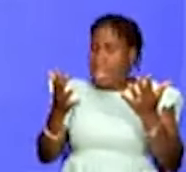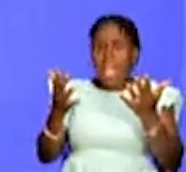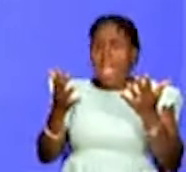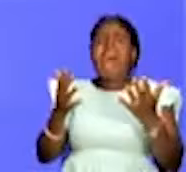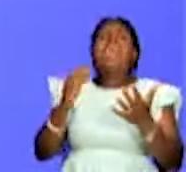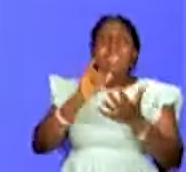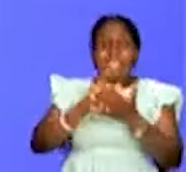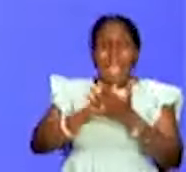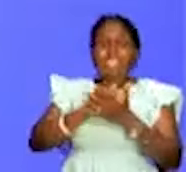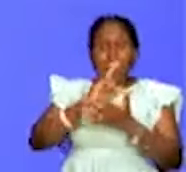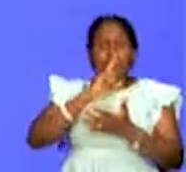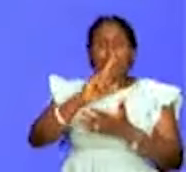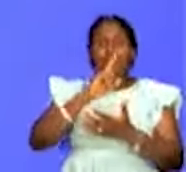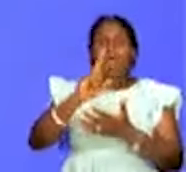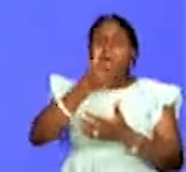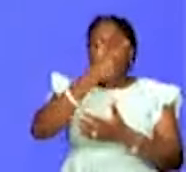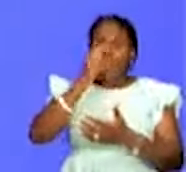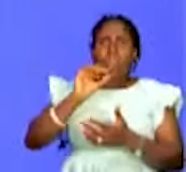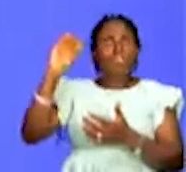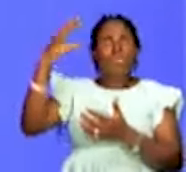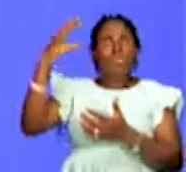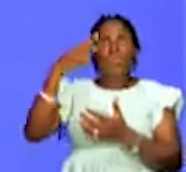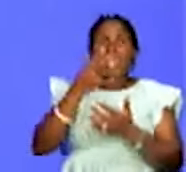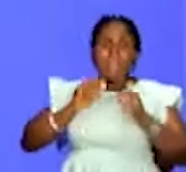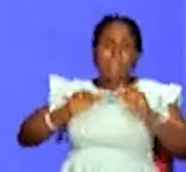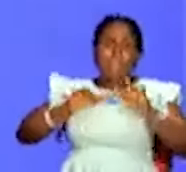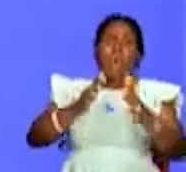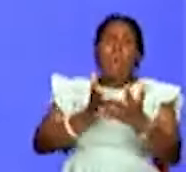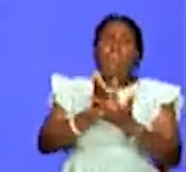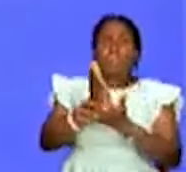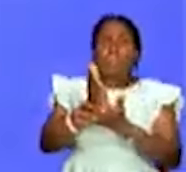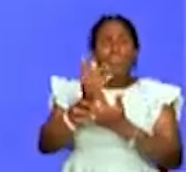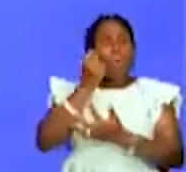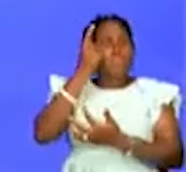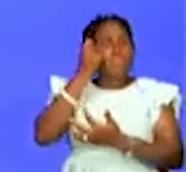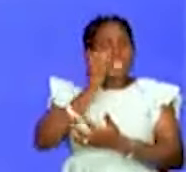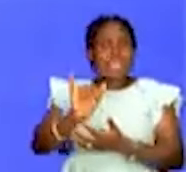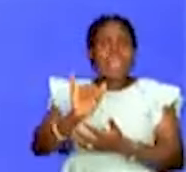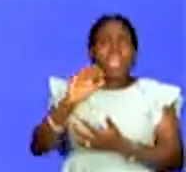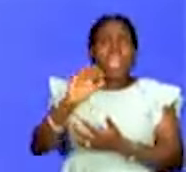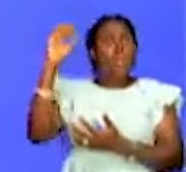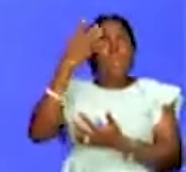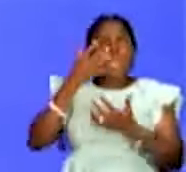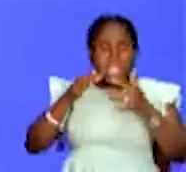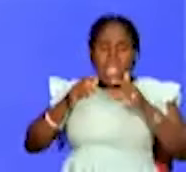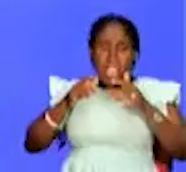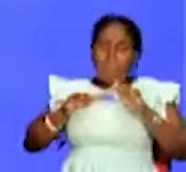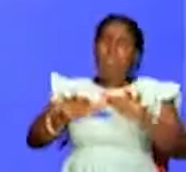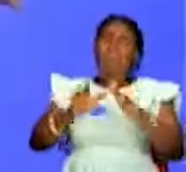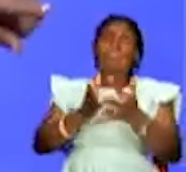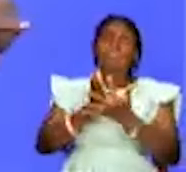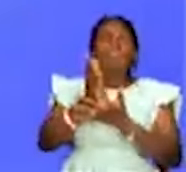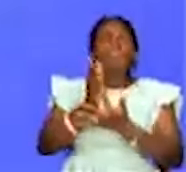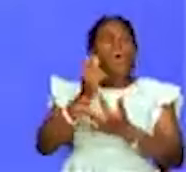because grace flows through understanding. Grace flows through understanding. Grace flows through